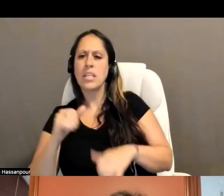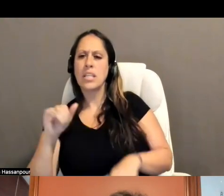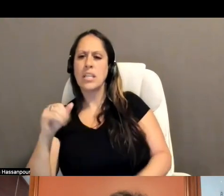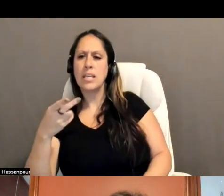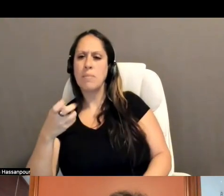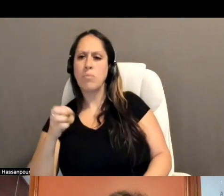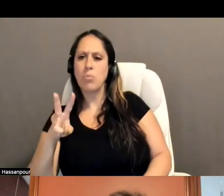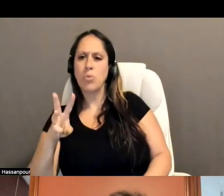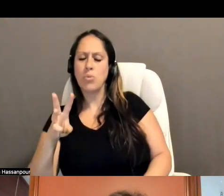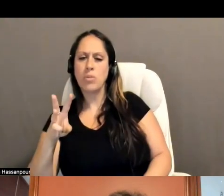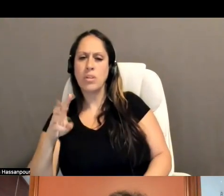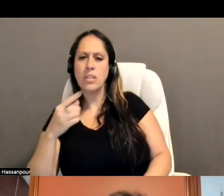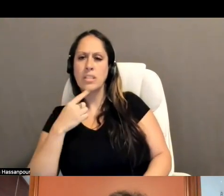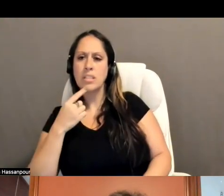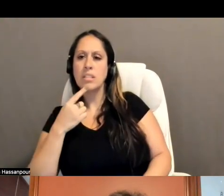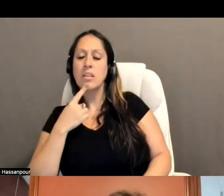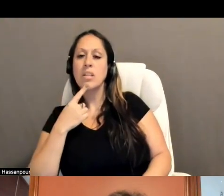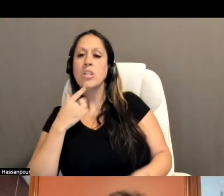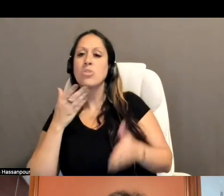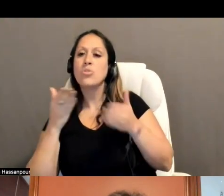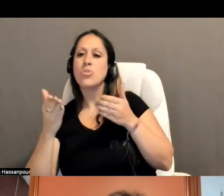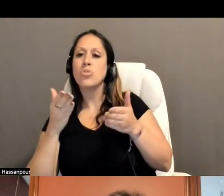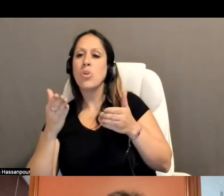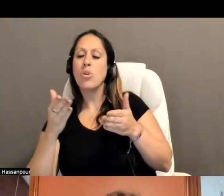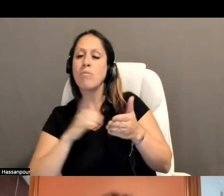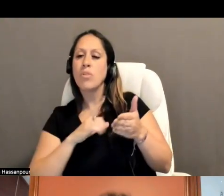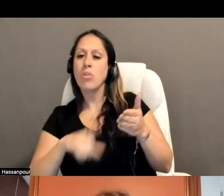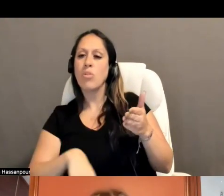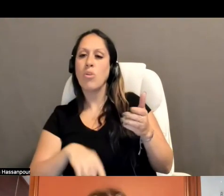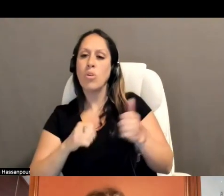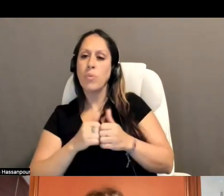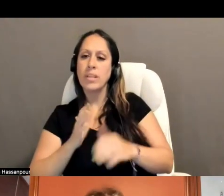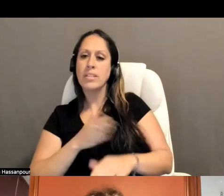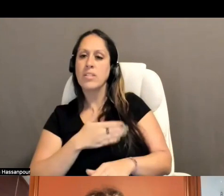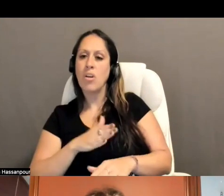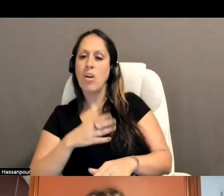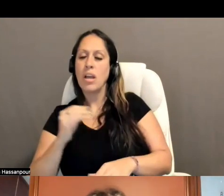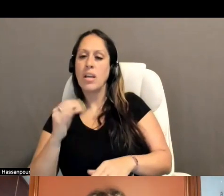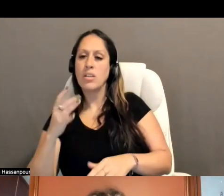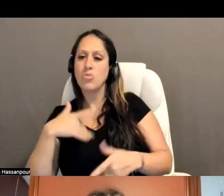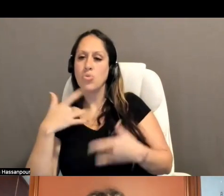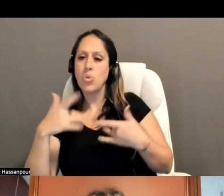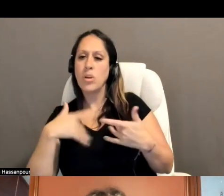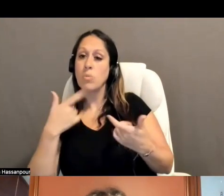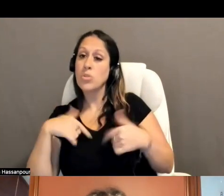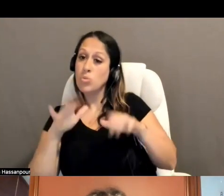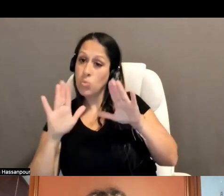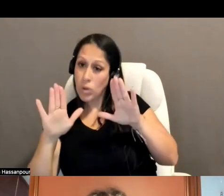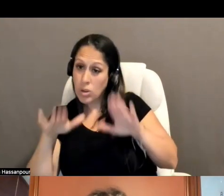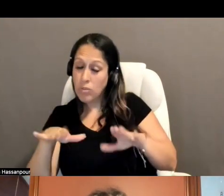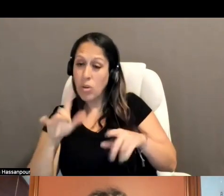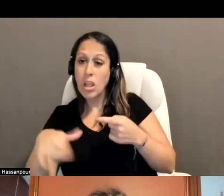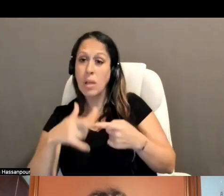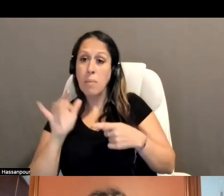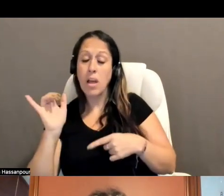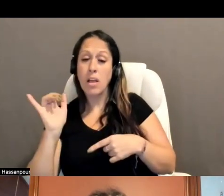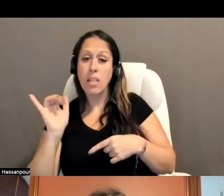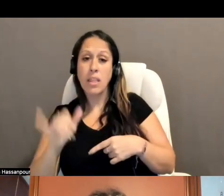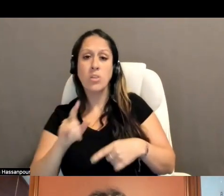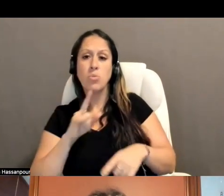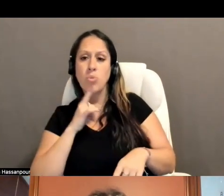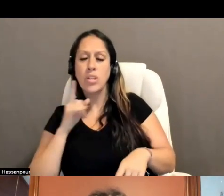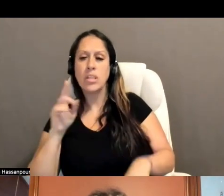Hashem b'simcha," which means "serve the Lord with song and joy." What's so wonderful about and they're really